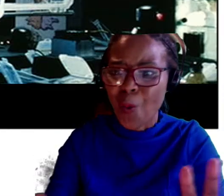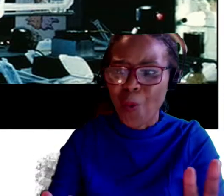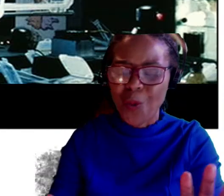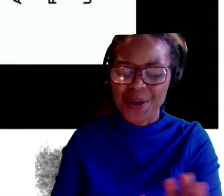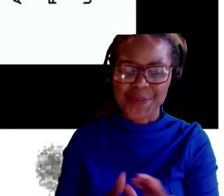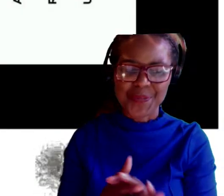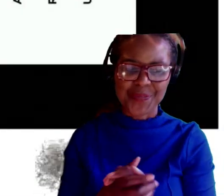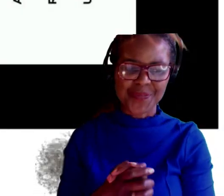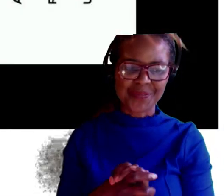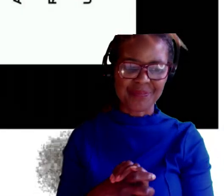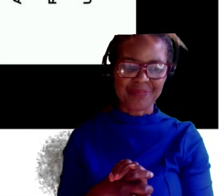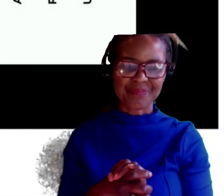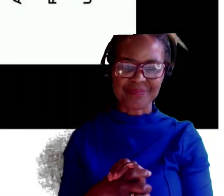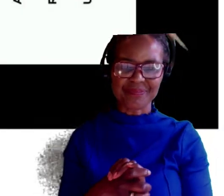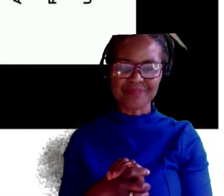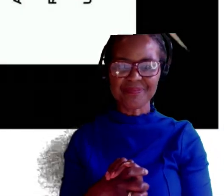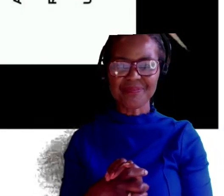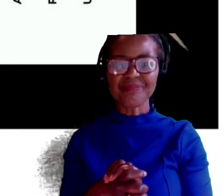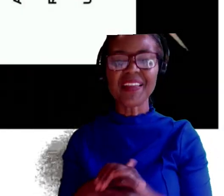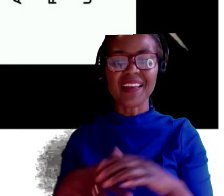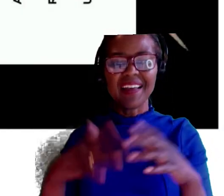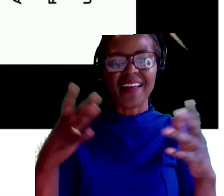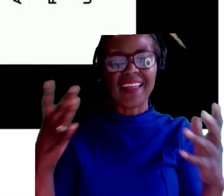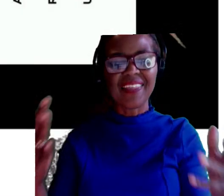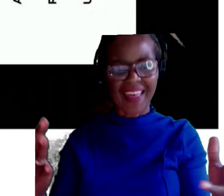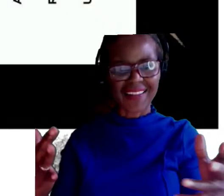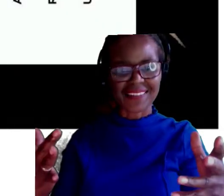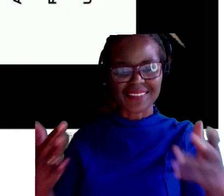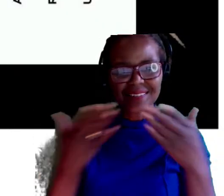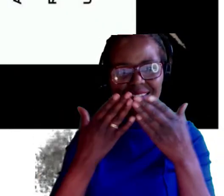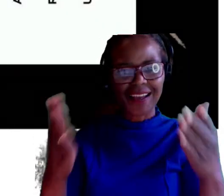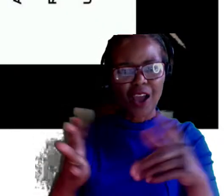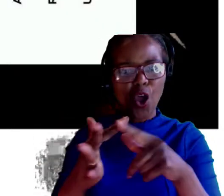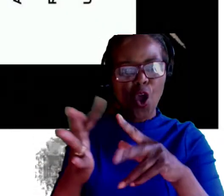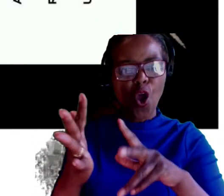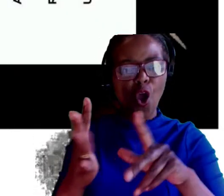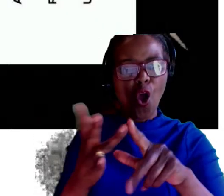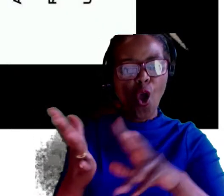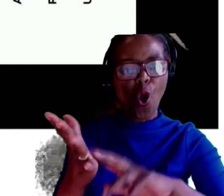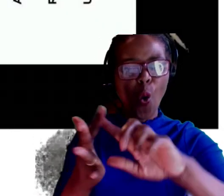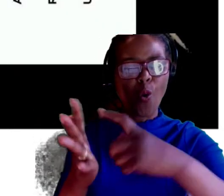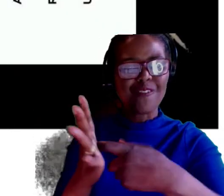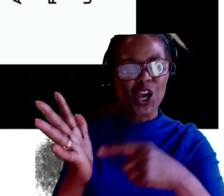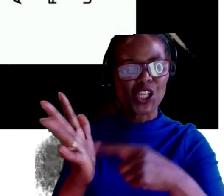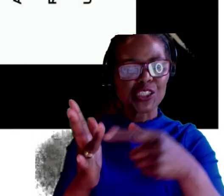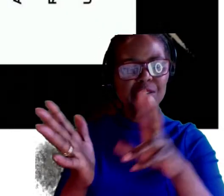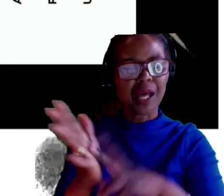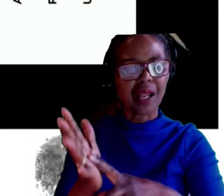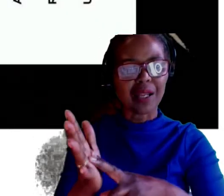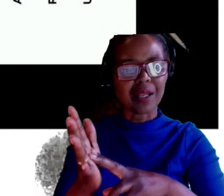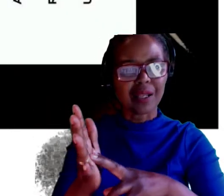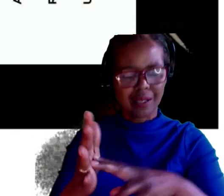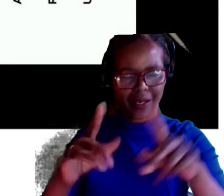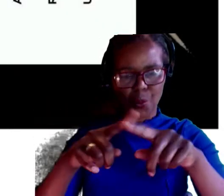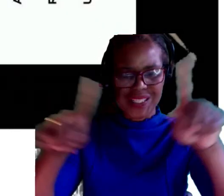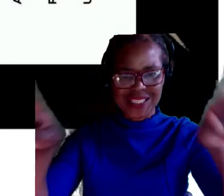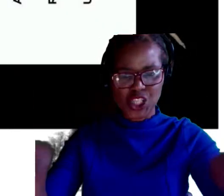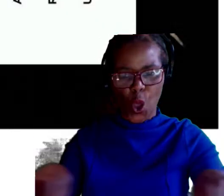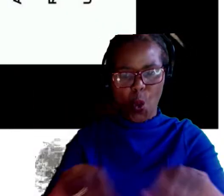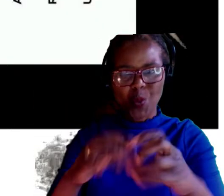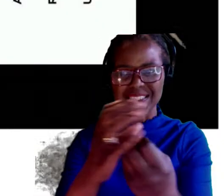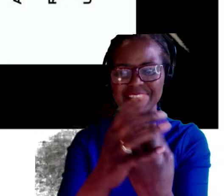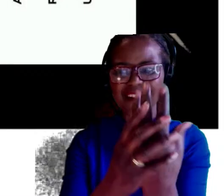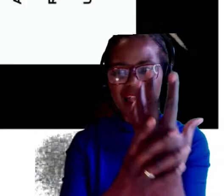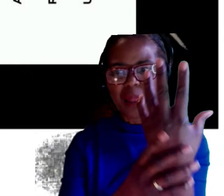And a hilarious Overton diagram. There's plenty of research investigating this Overton window in the development of real-world tech,